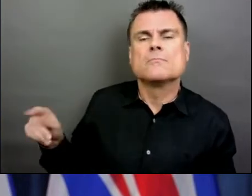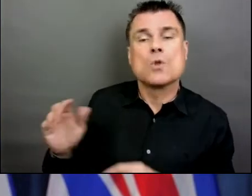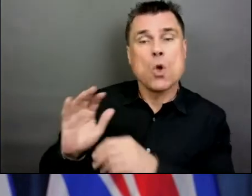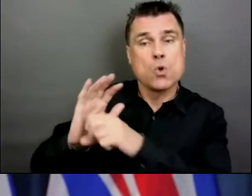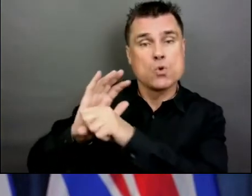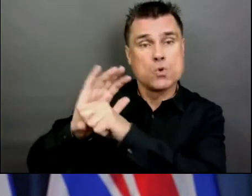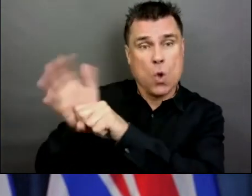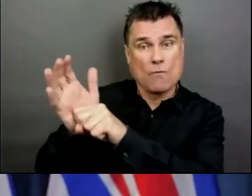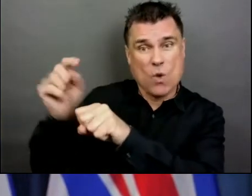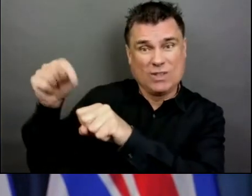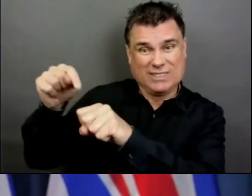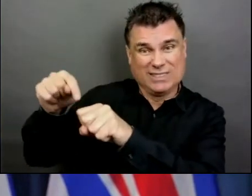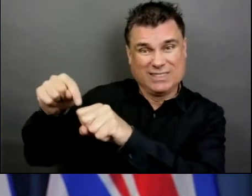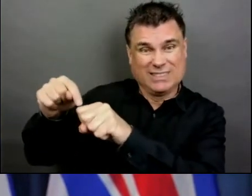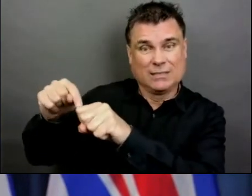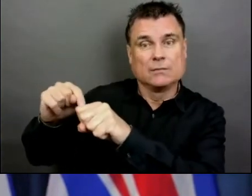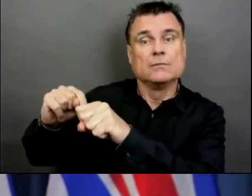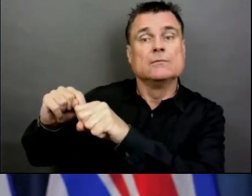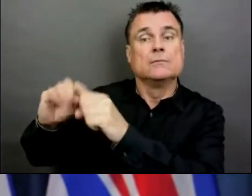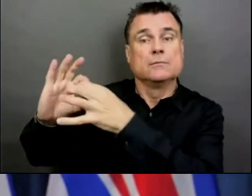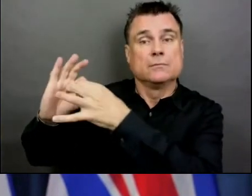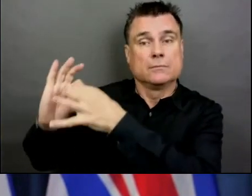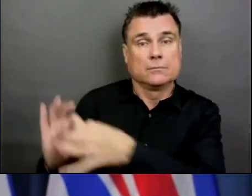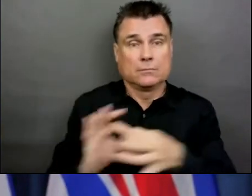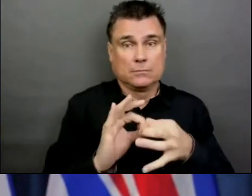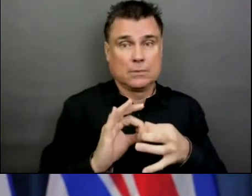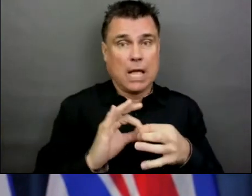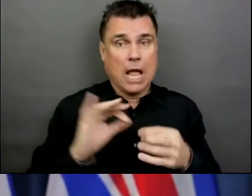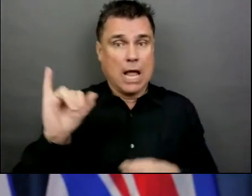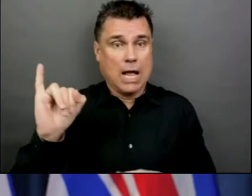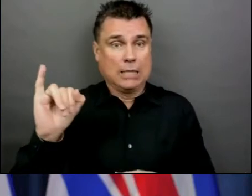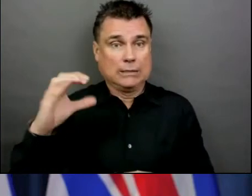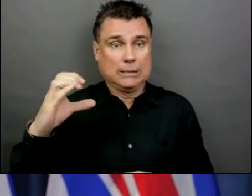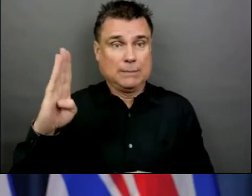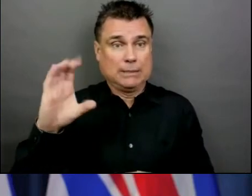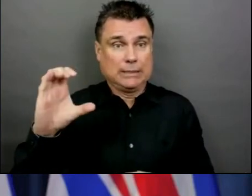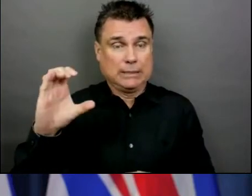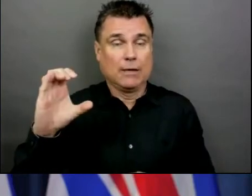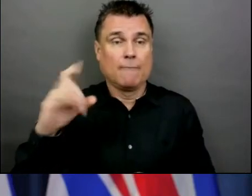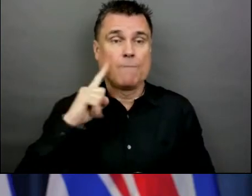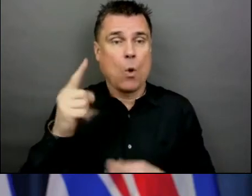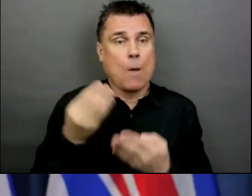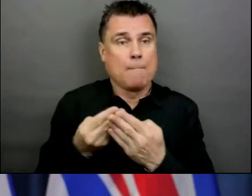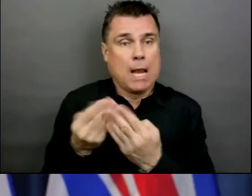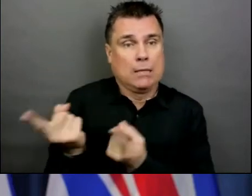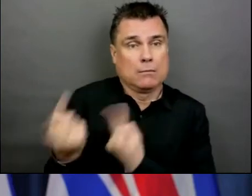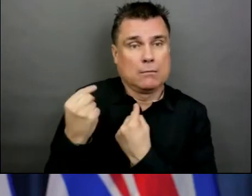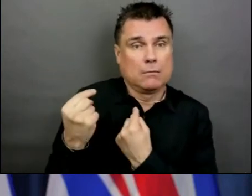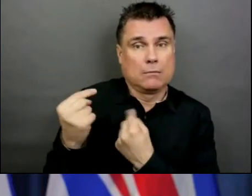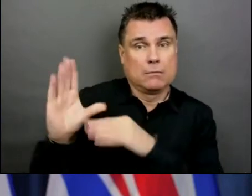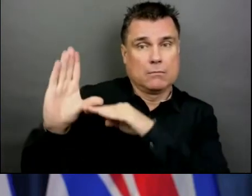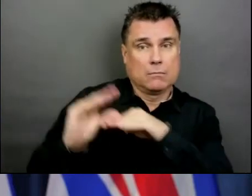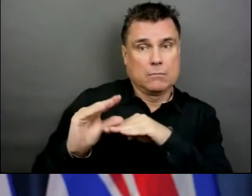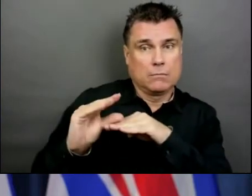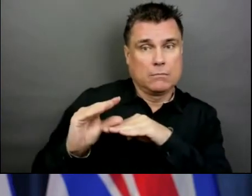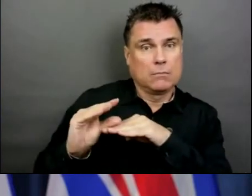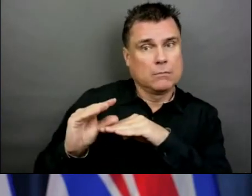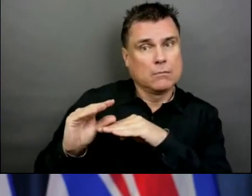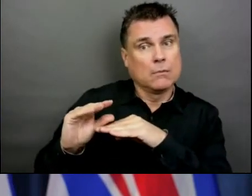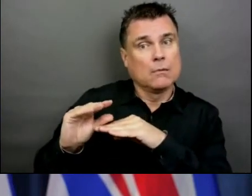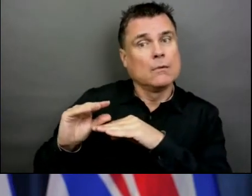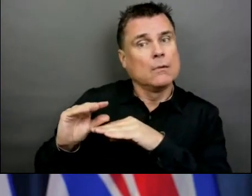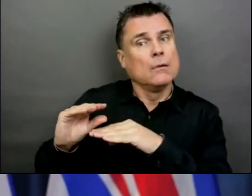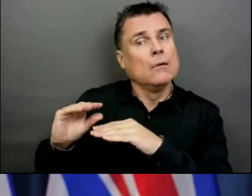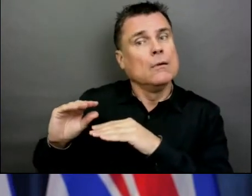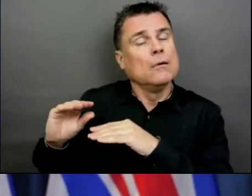a sense from Mr. Jimenez about approximately how much money has been saved at ICBC. We haven't yet seen